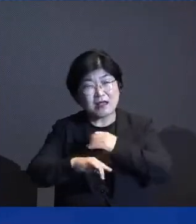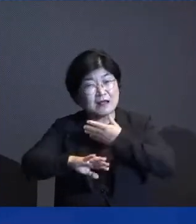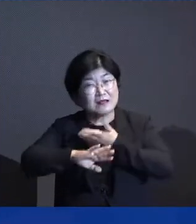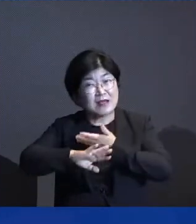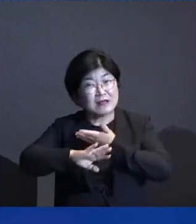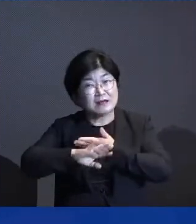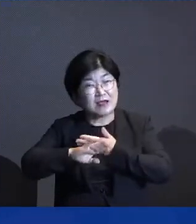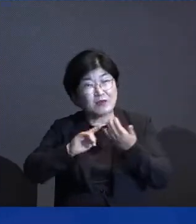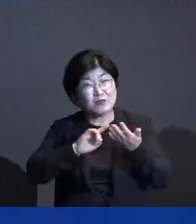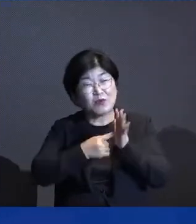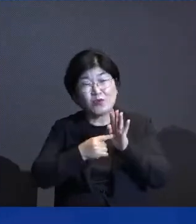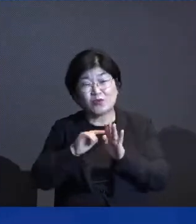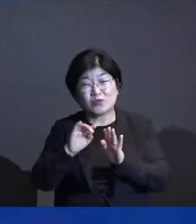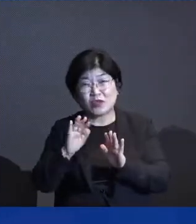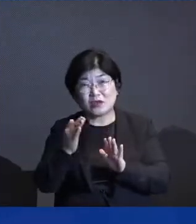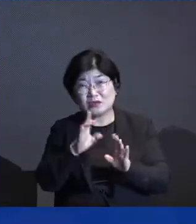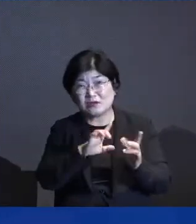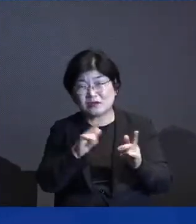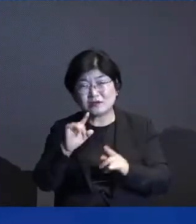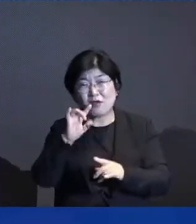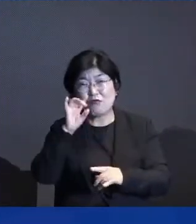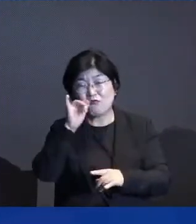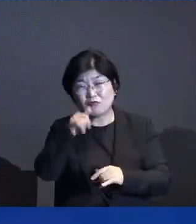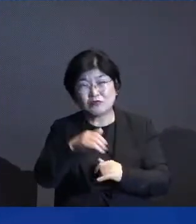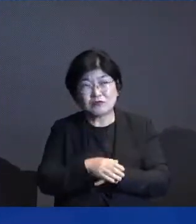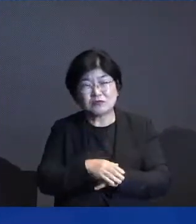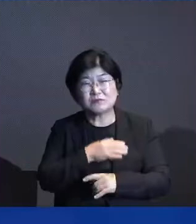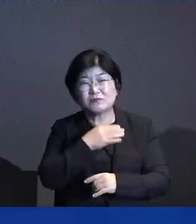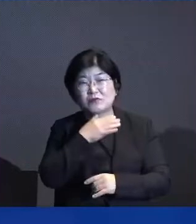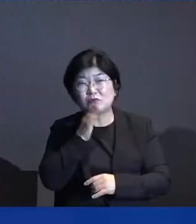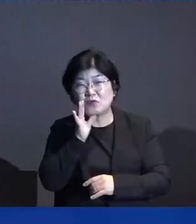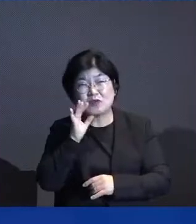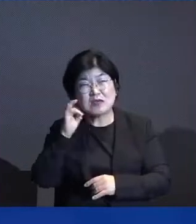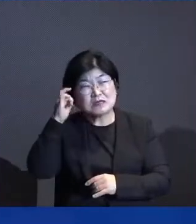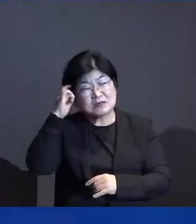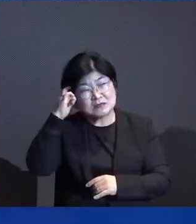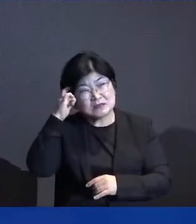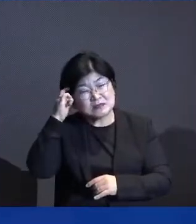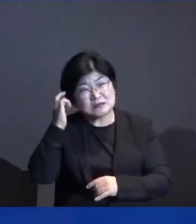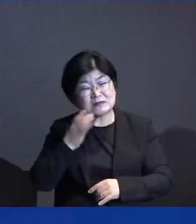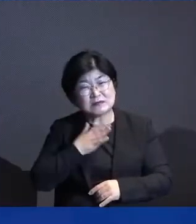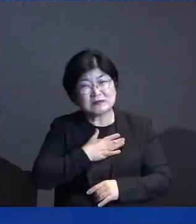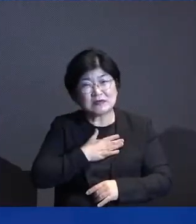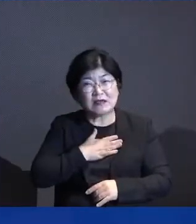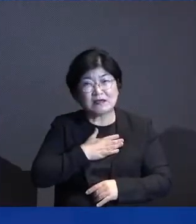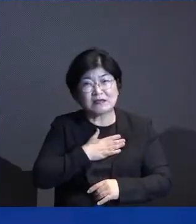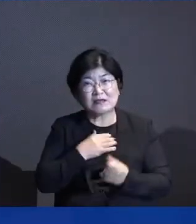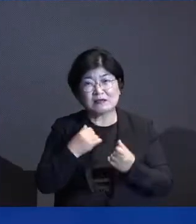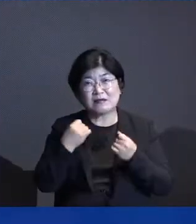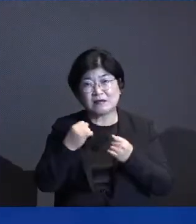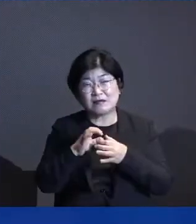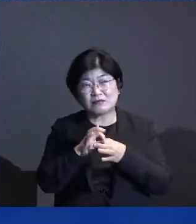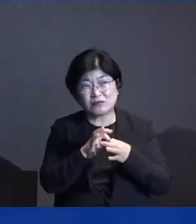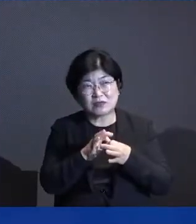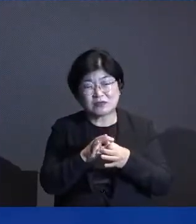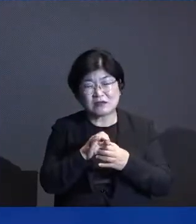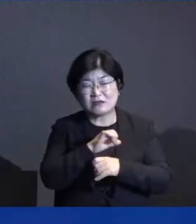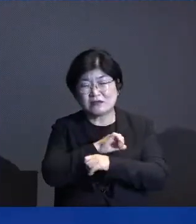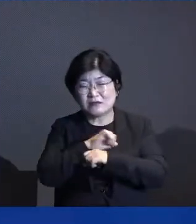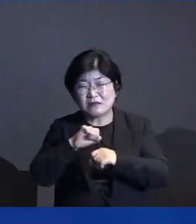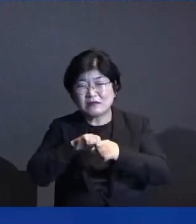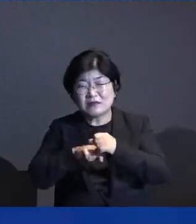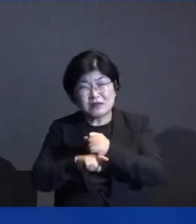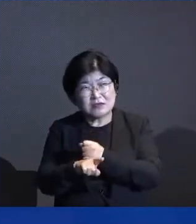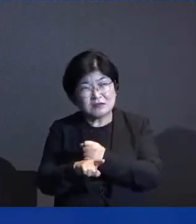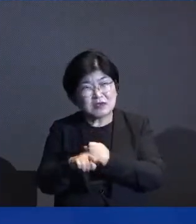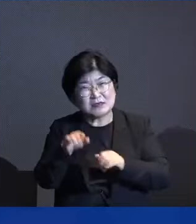factors appear to differ when it comes to older people's mental, emotional health?